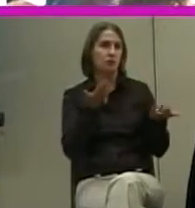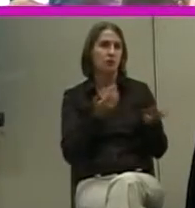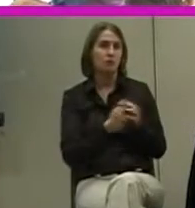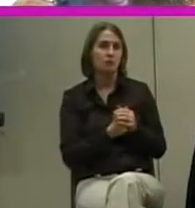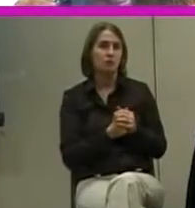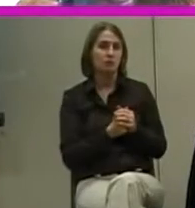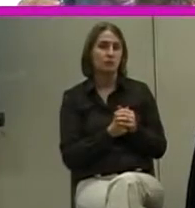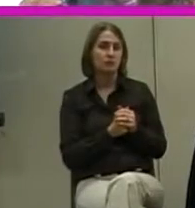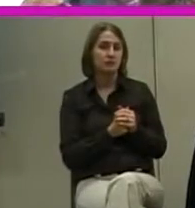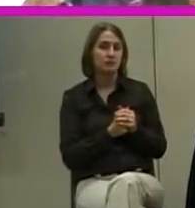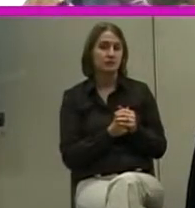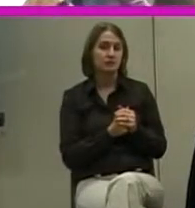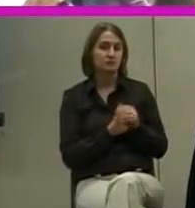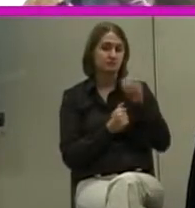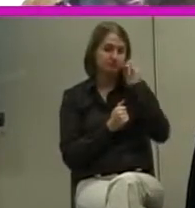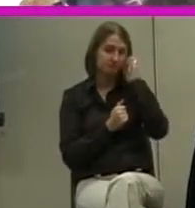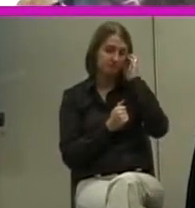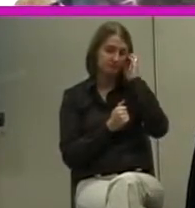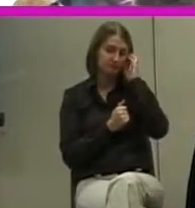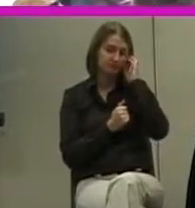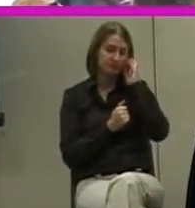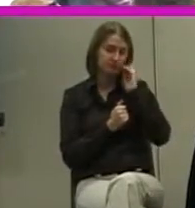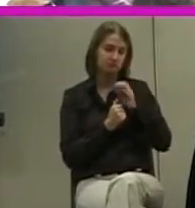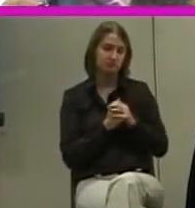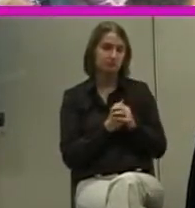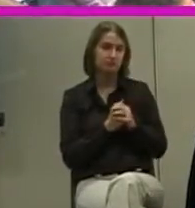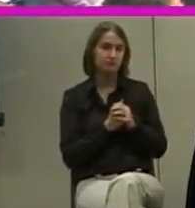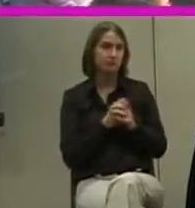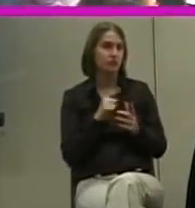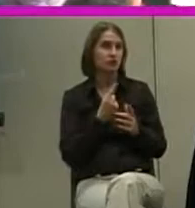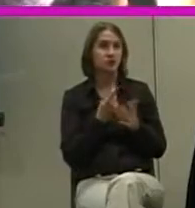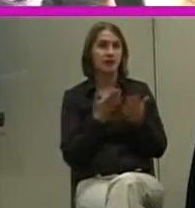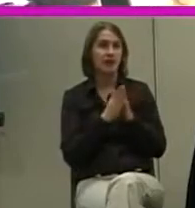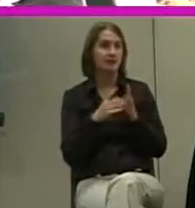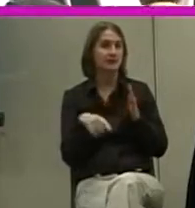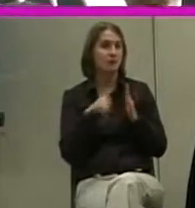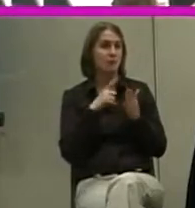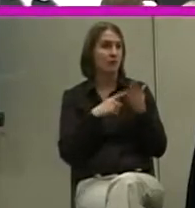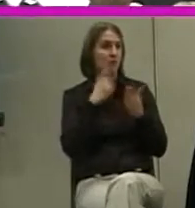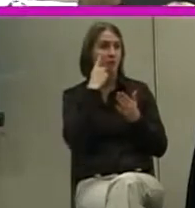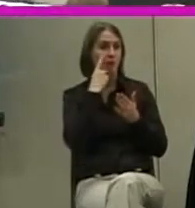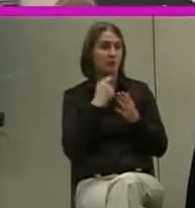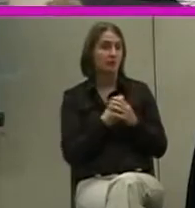just asked them what they thought about it.